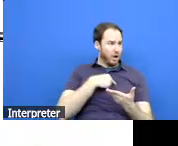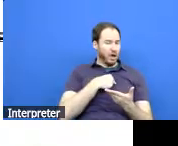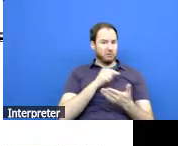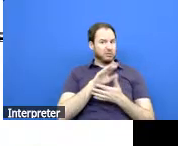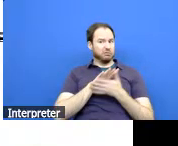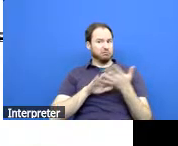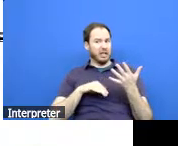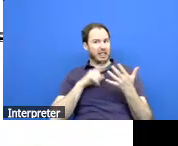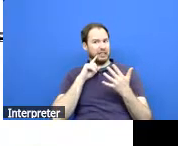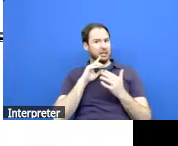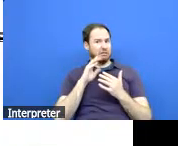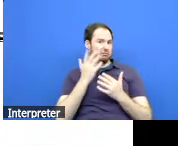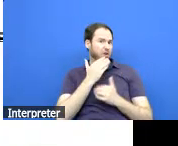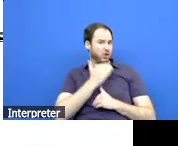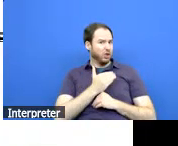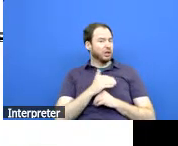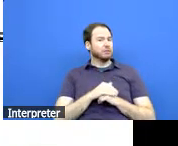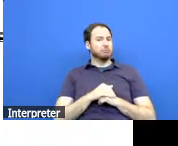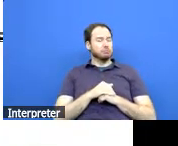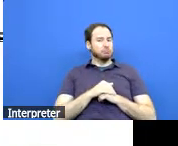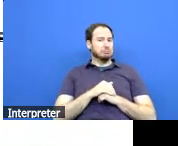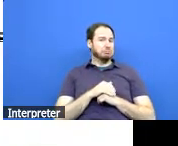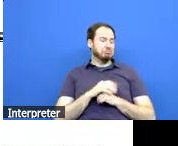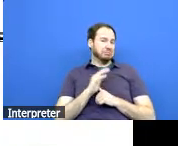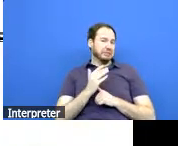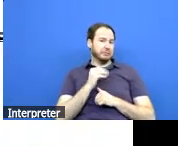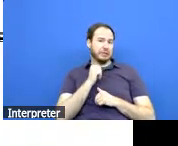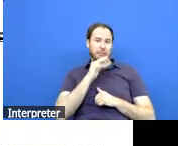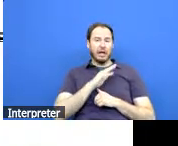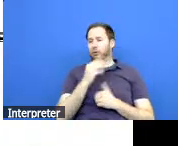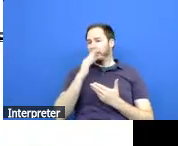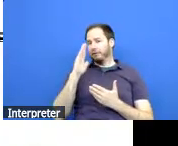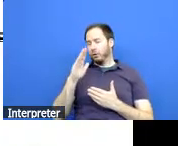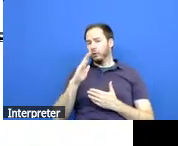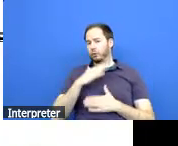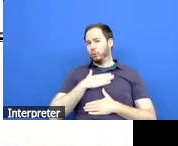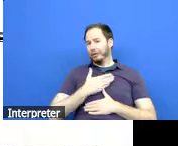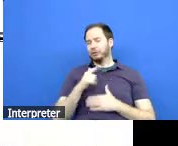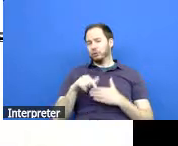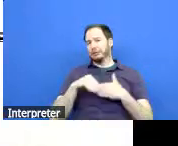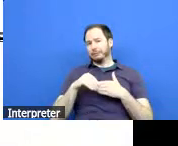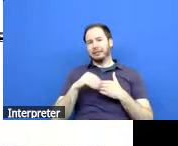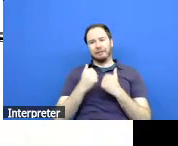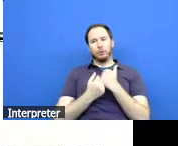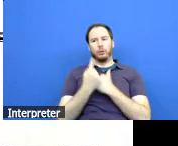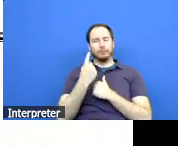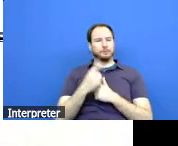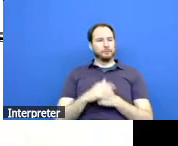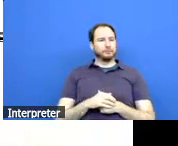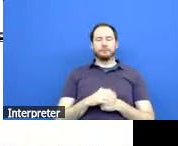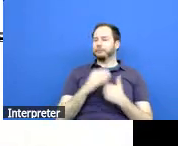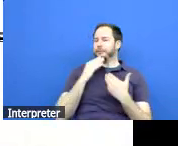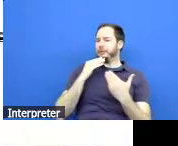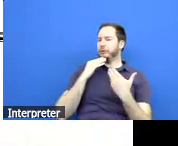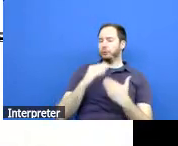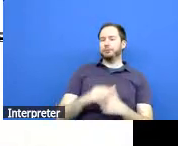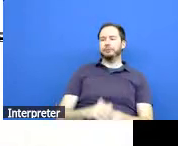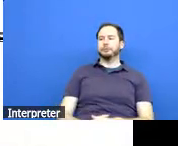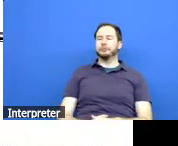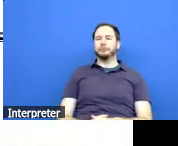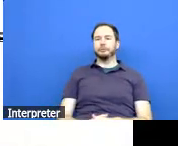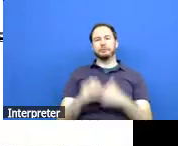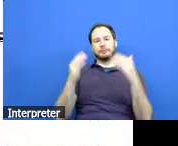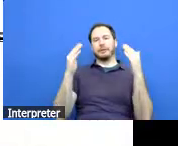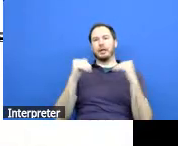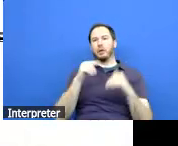think it's looking good and it's shaping up nicely. So thank you for your input, everyone. Thank you. Thank you.